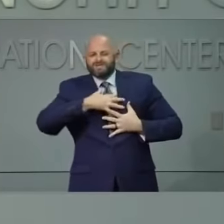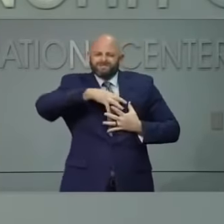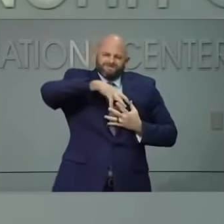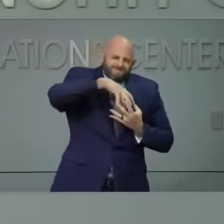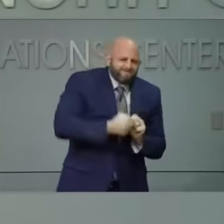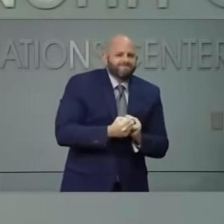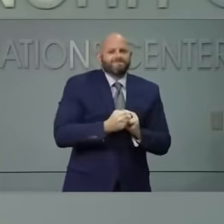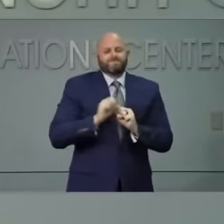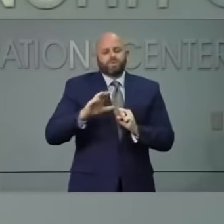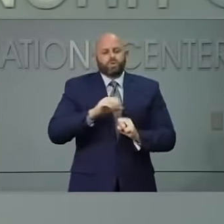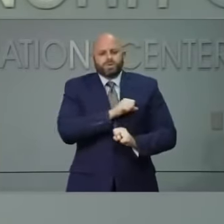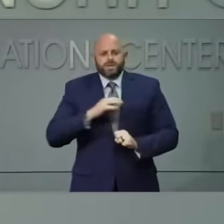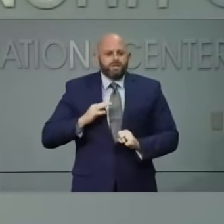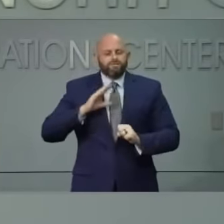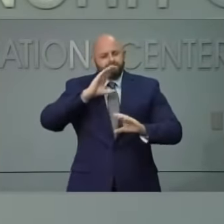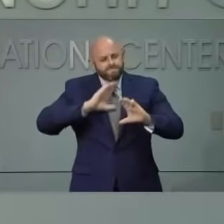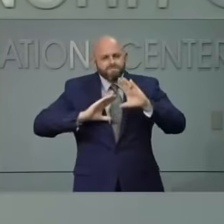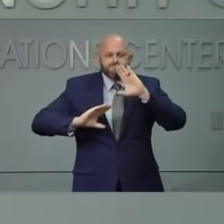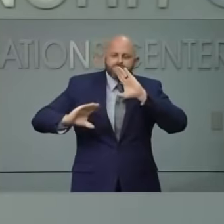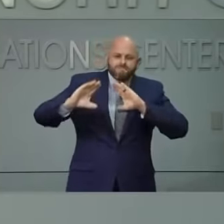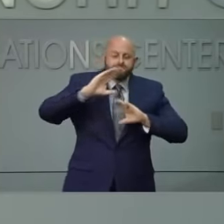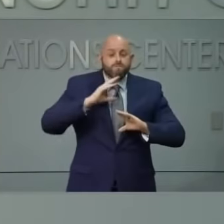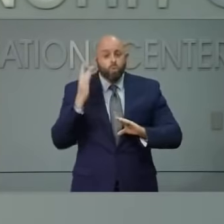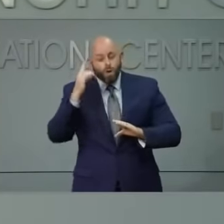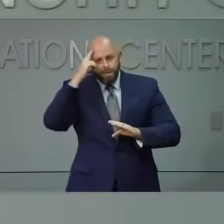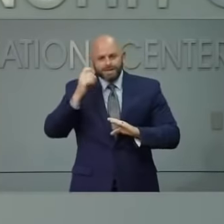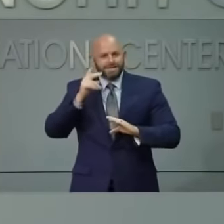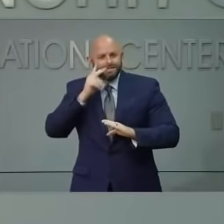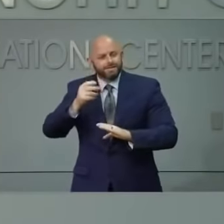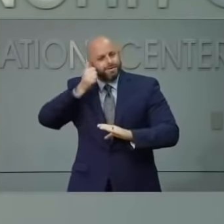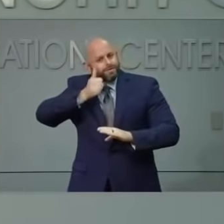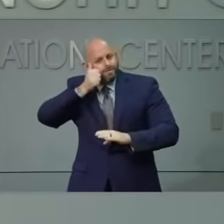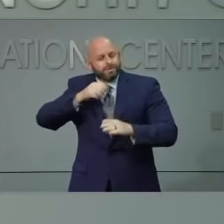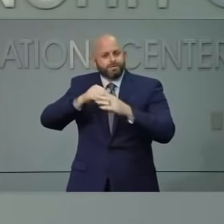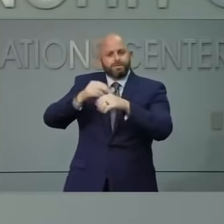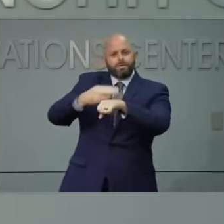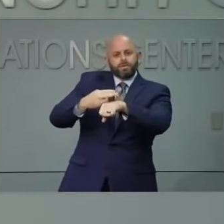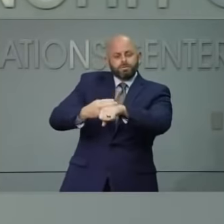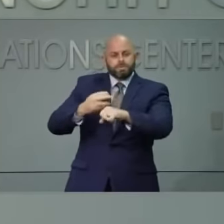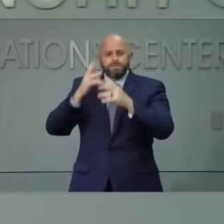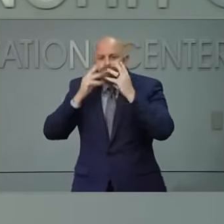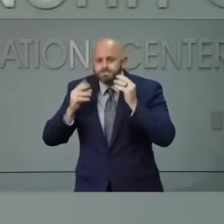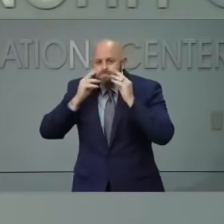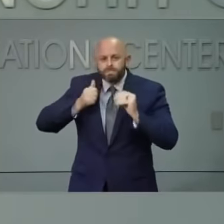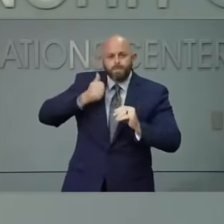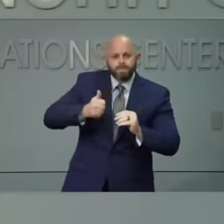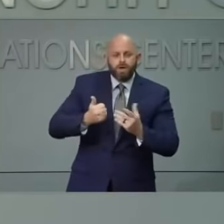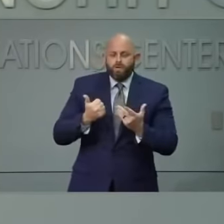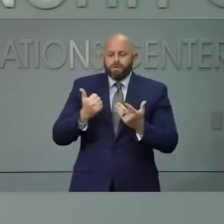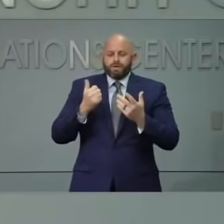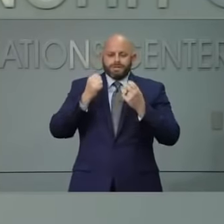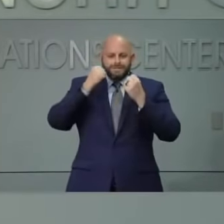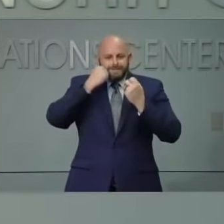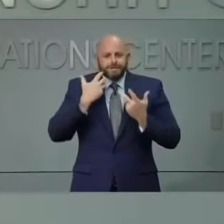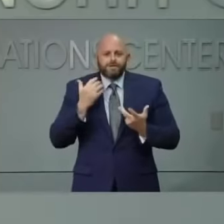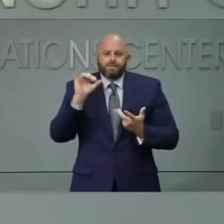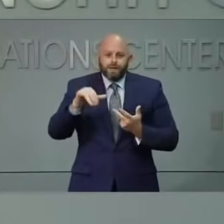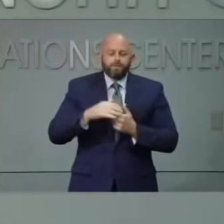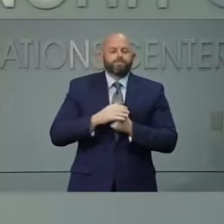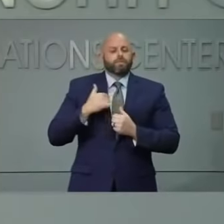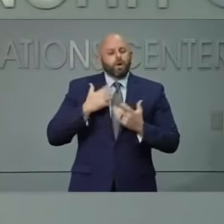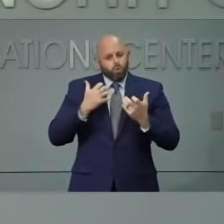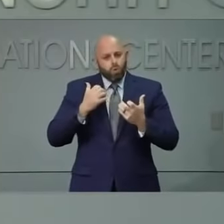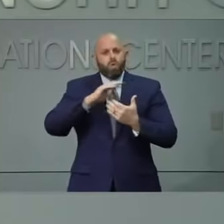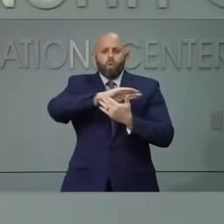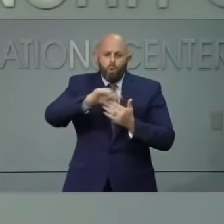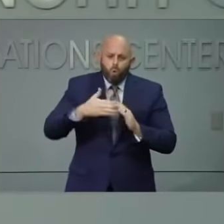other, that frustrates them as well. So I'm encouraging everybody for us to pull together, not only to slow the spread of